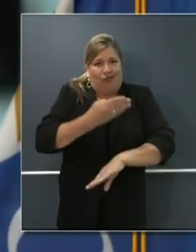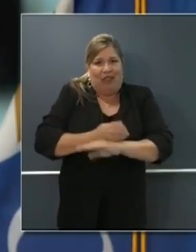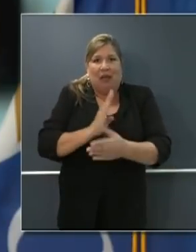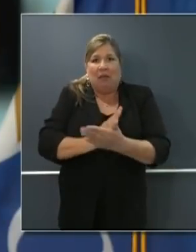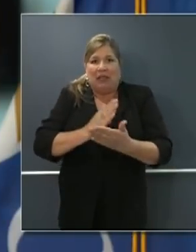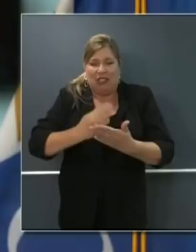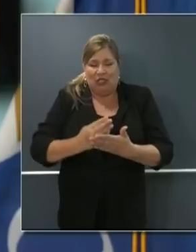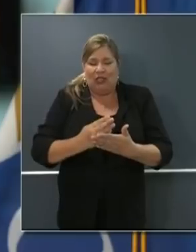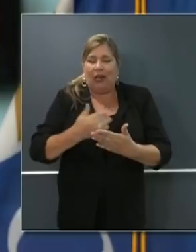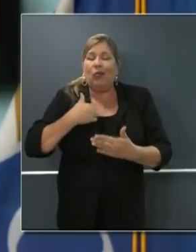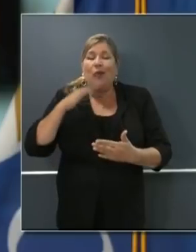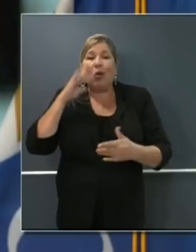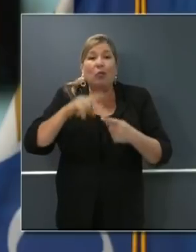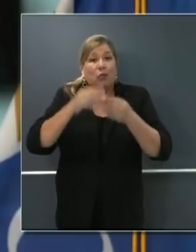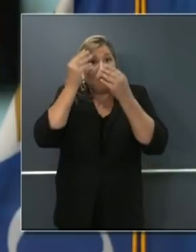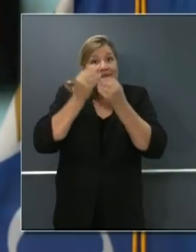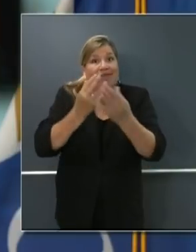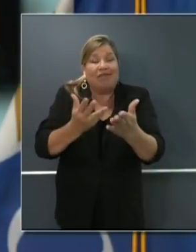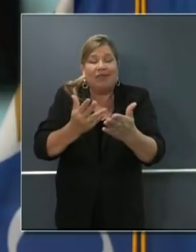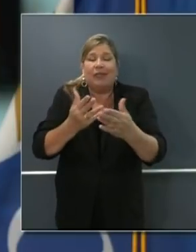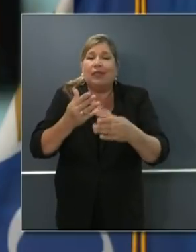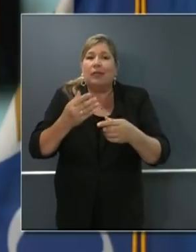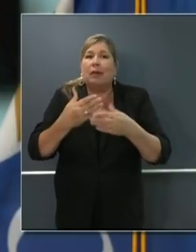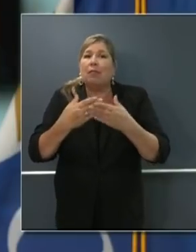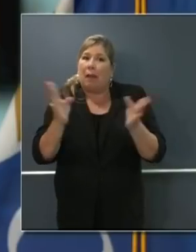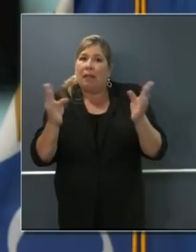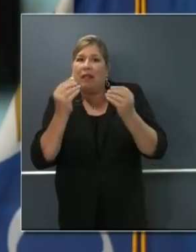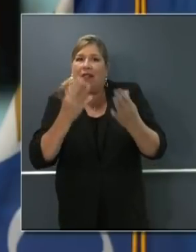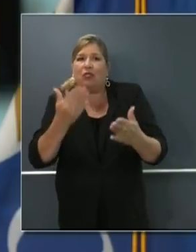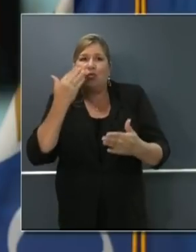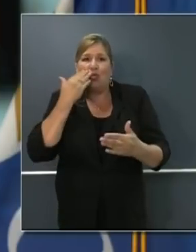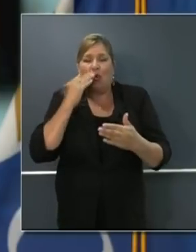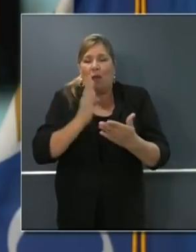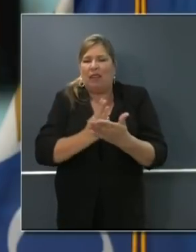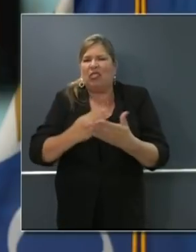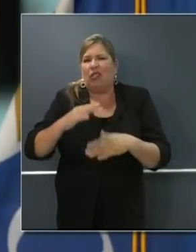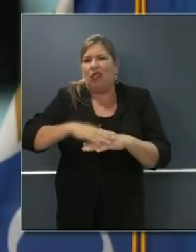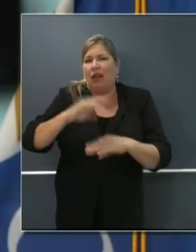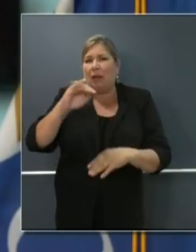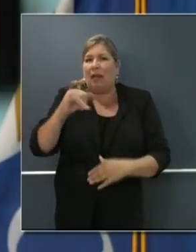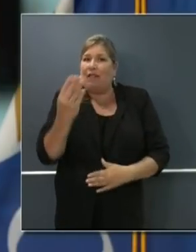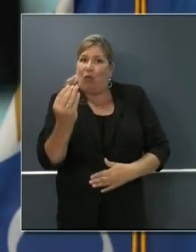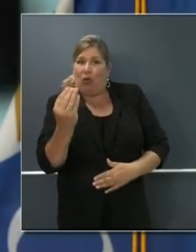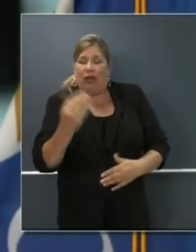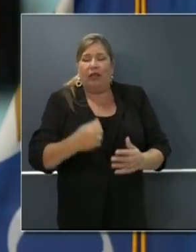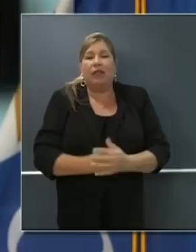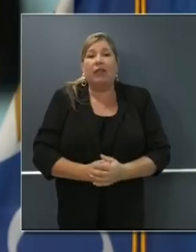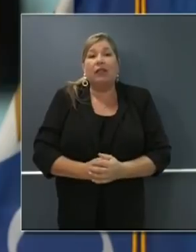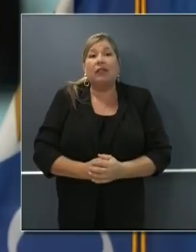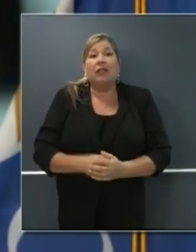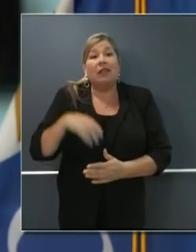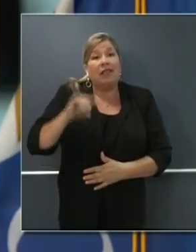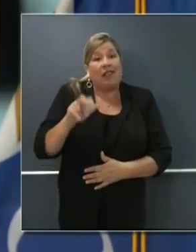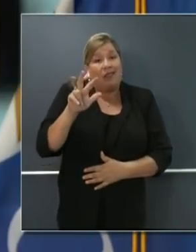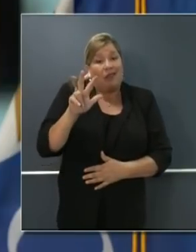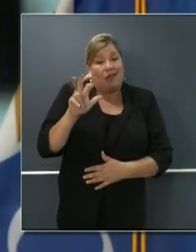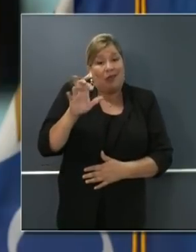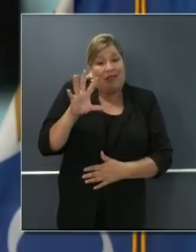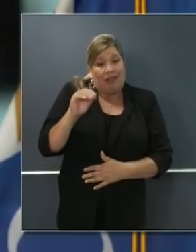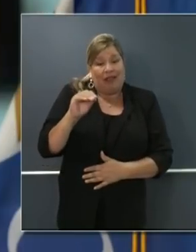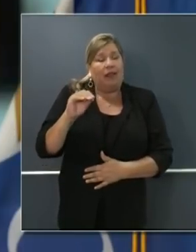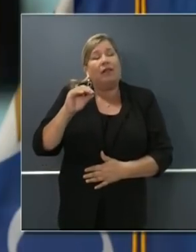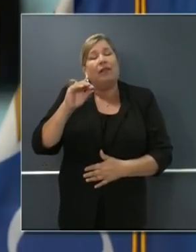that public on the 14th of May, and that $350 million working with not just the Women's Caucus,